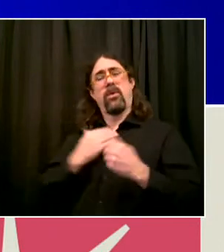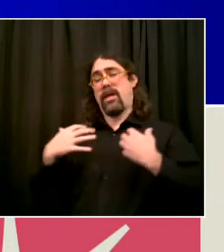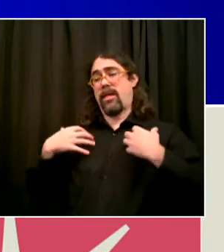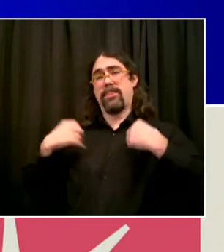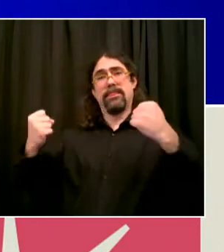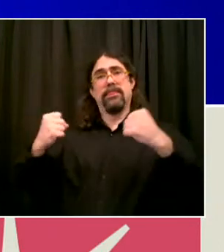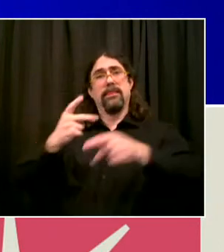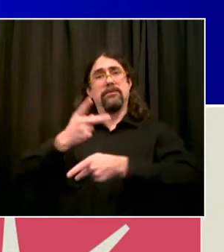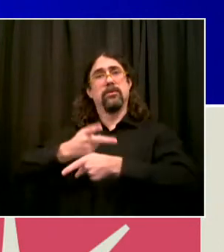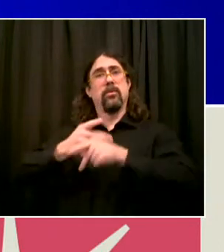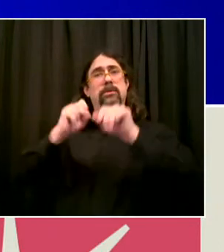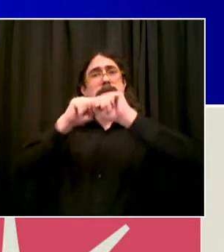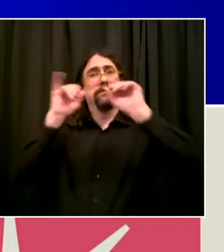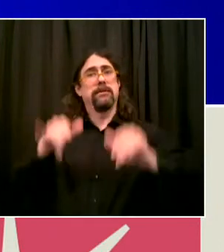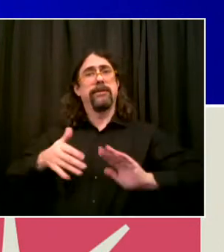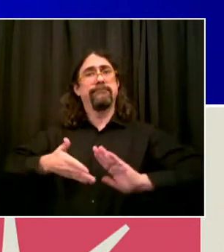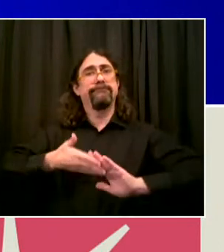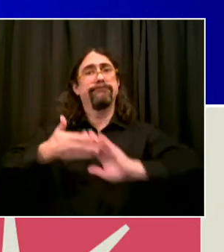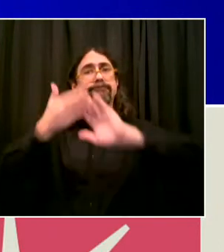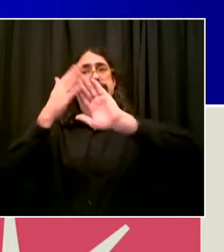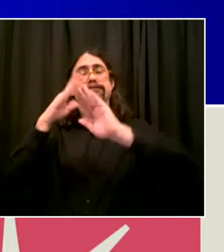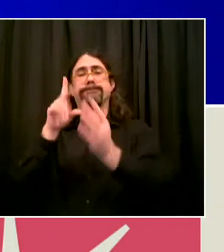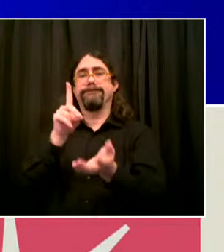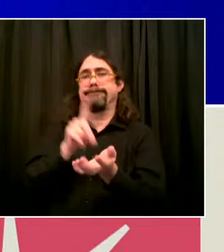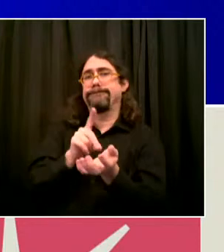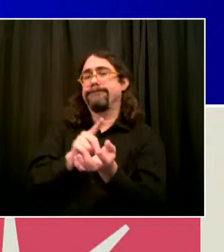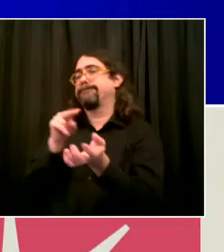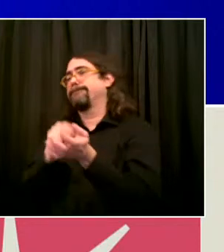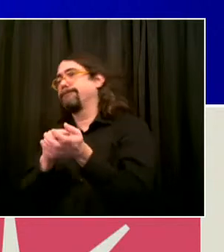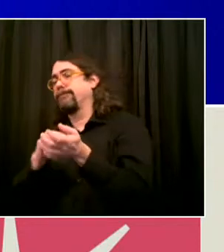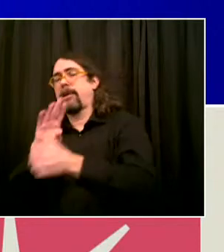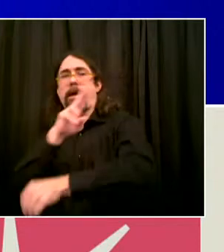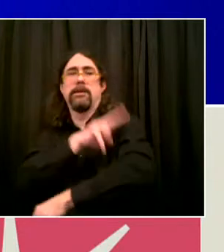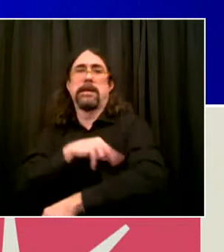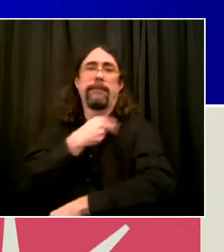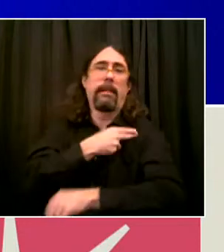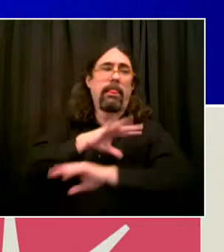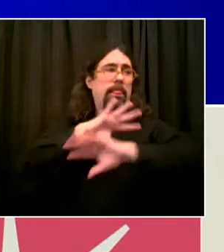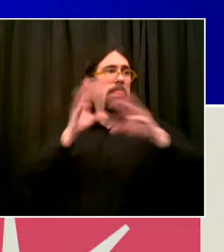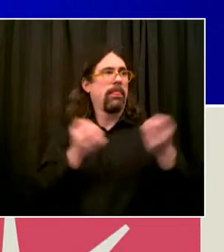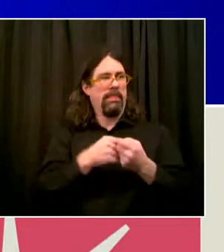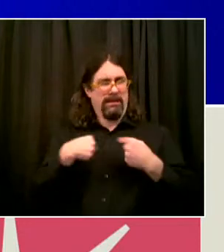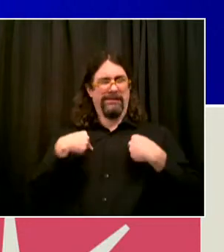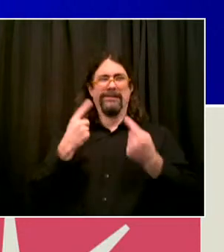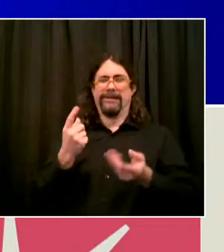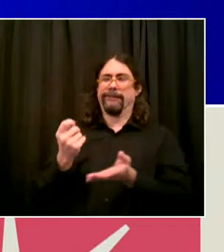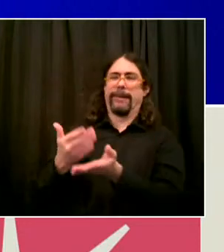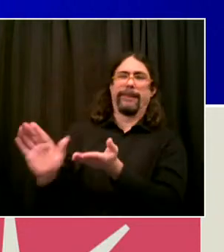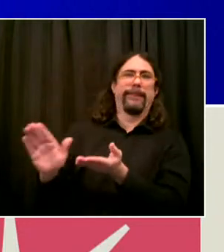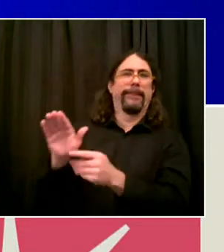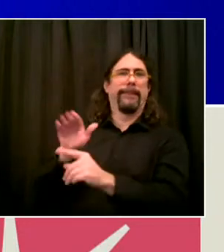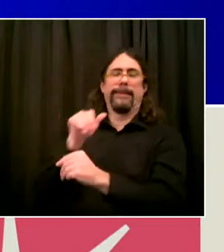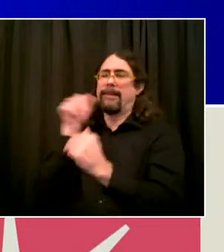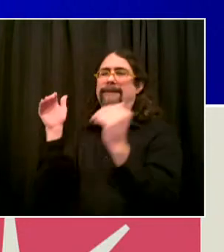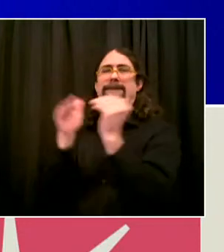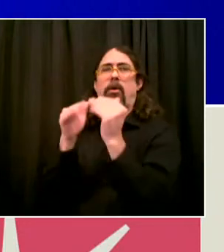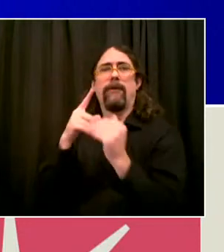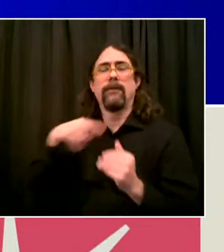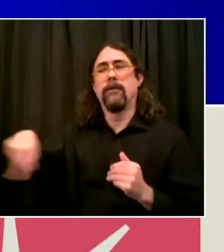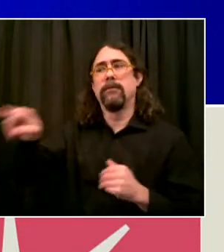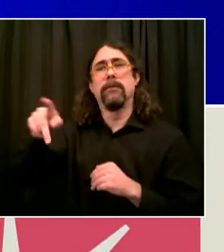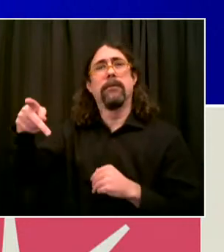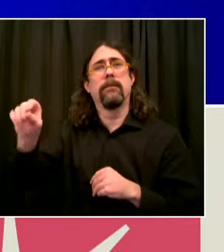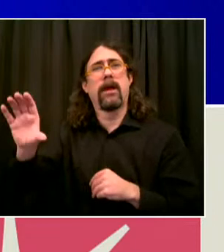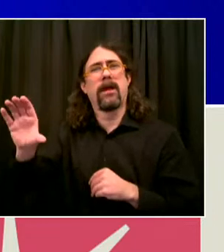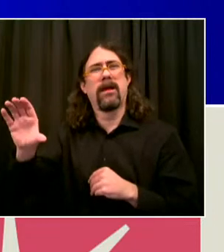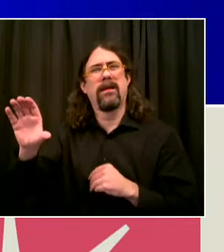today about the information and the way we're trying to address the equity problem, because we